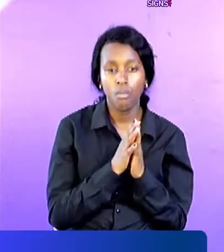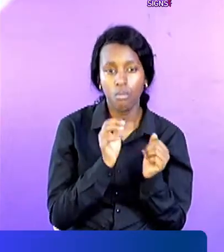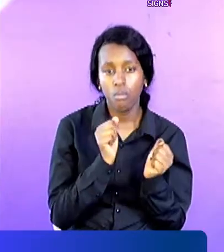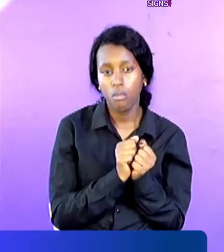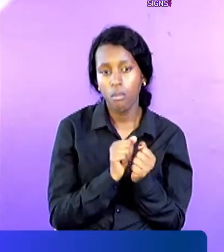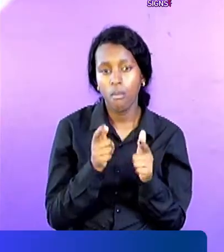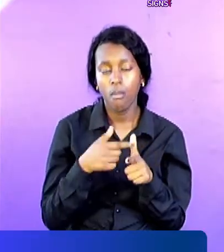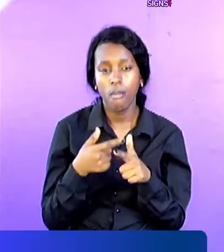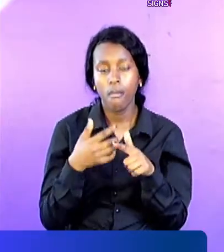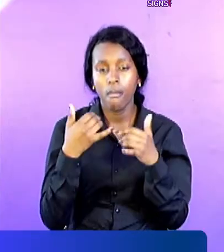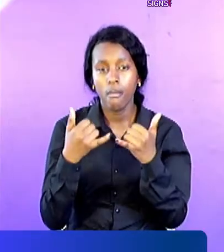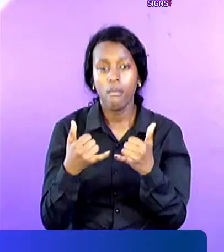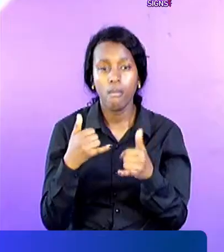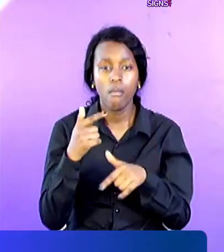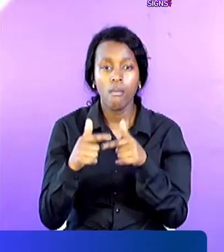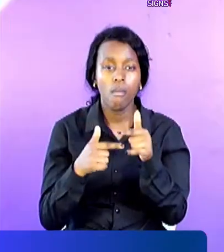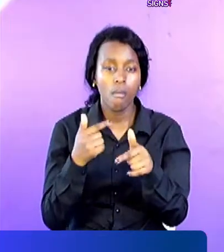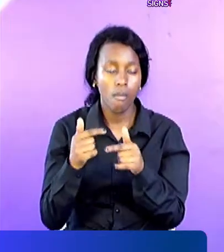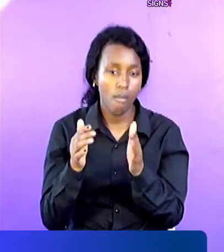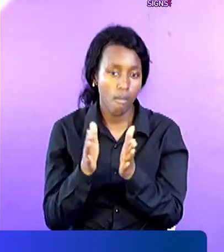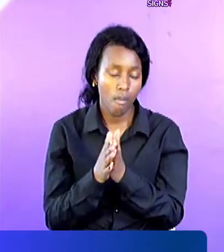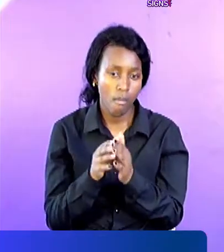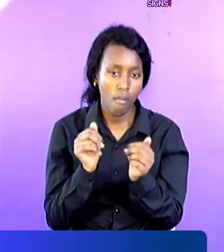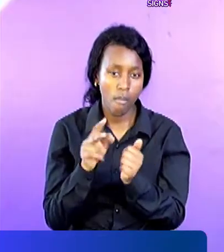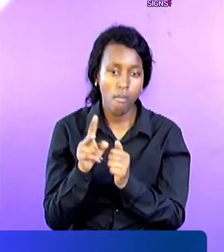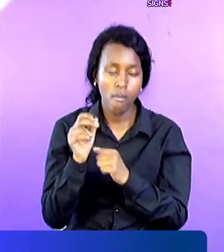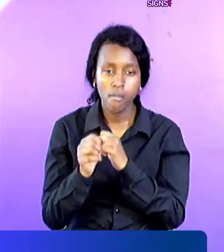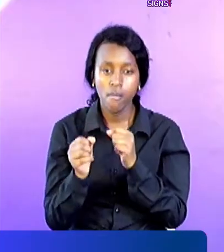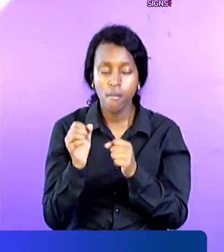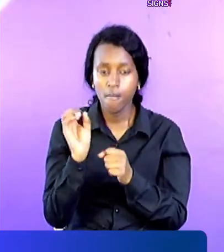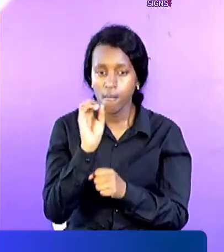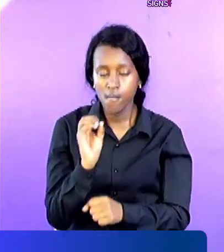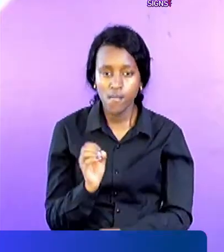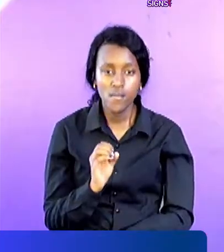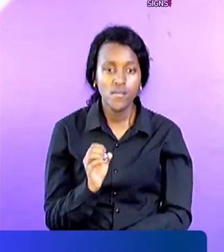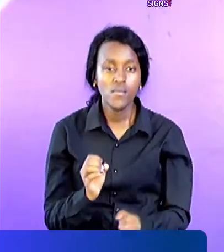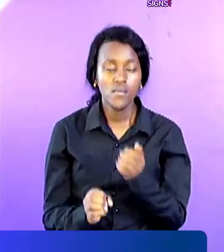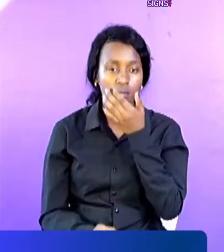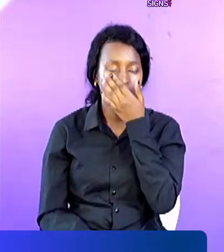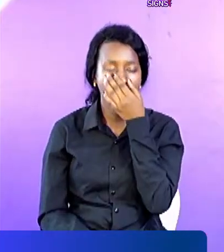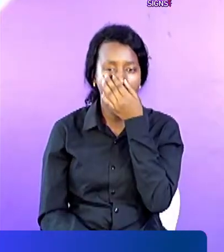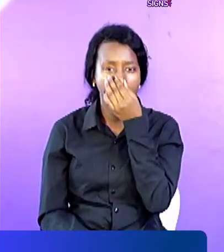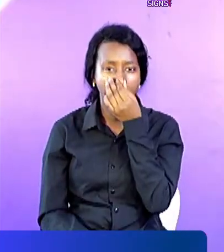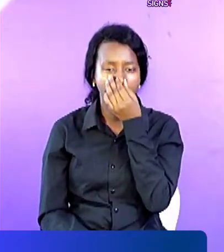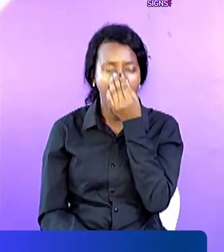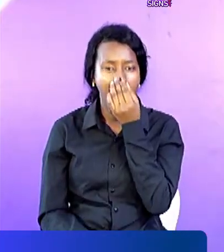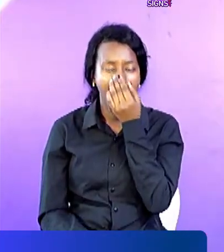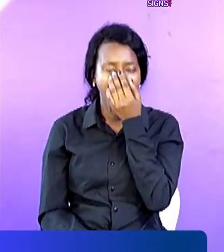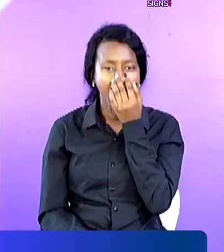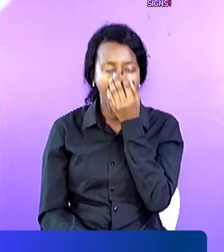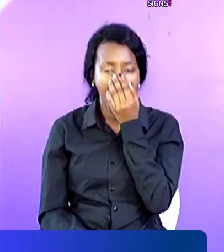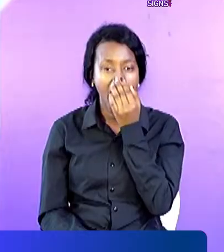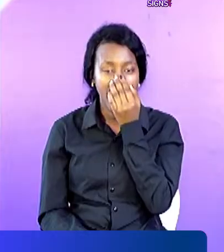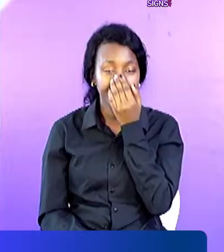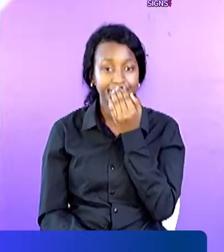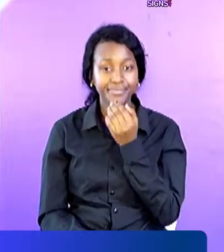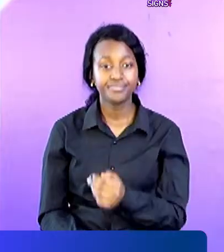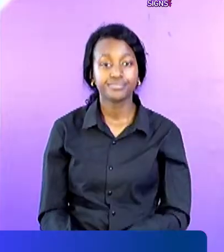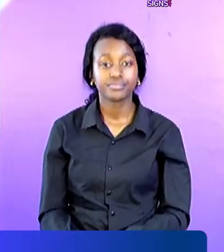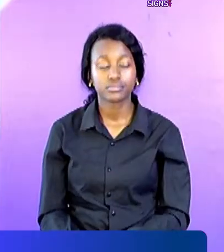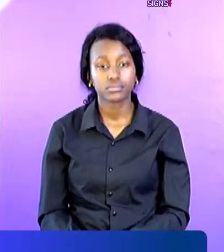at 10% when they can go direct and get at 12%? This is where now the kizungumkuti begins.